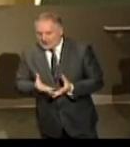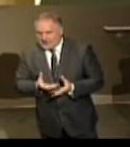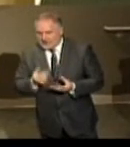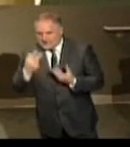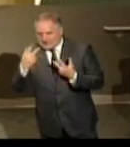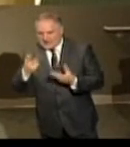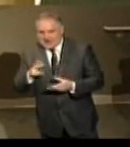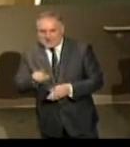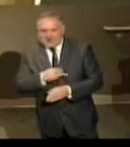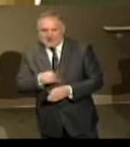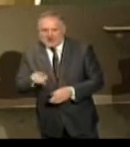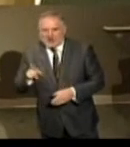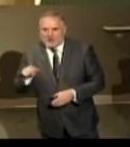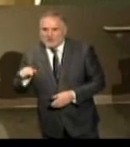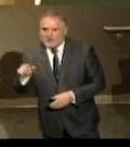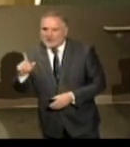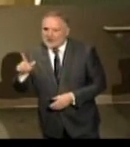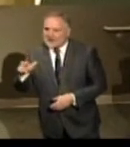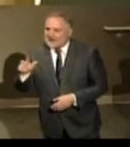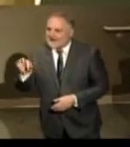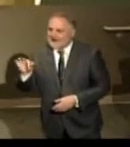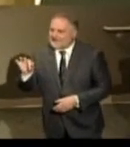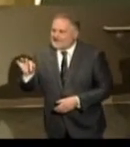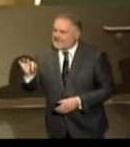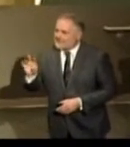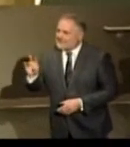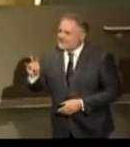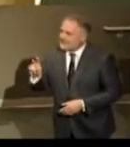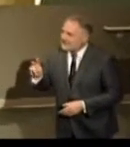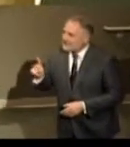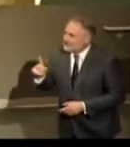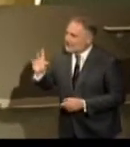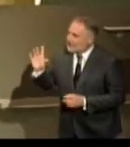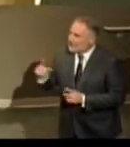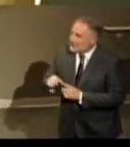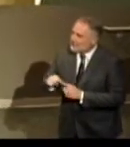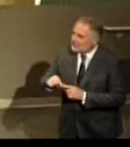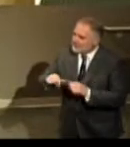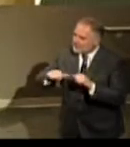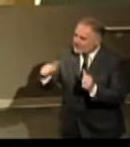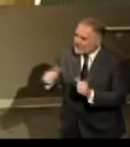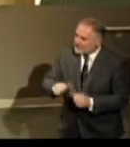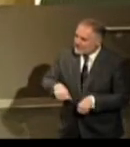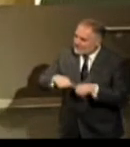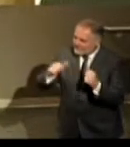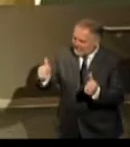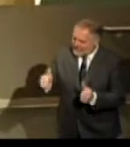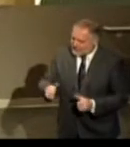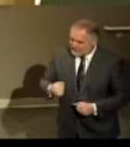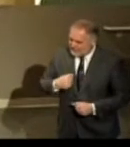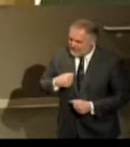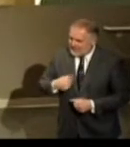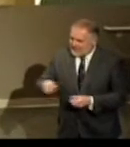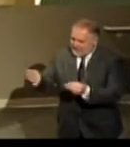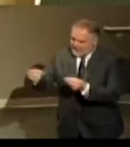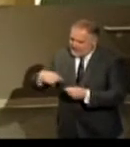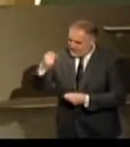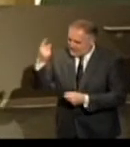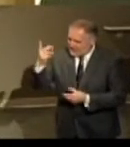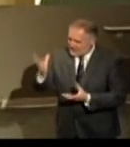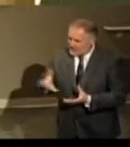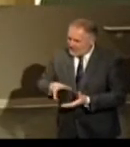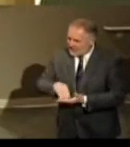Psalm 119:73 says. It'll probably be on the screen for you. Thy words have made me and fashioned me. Give me understanding that I may learn thy